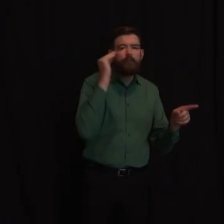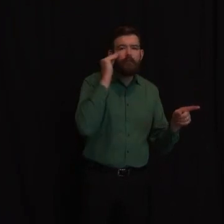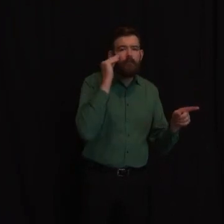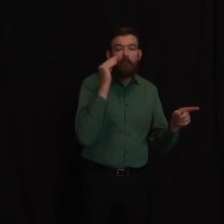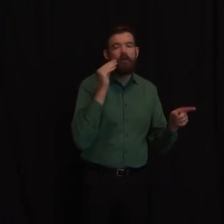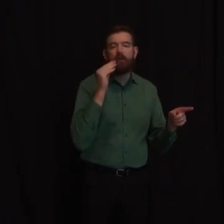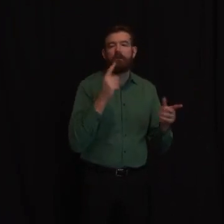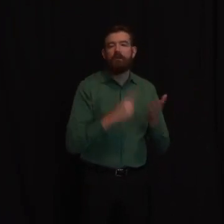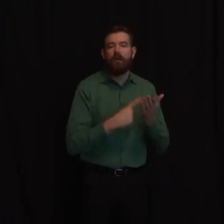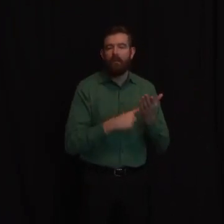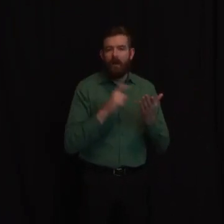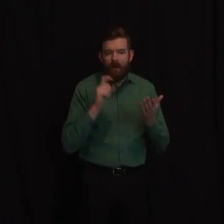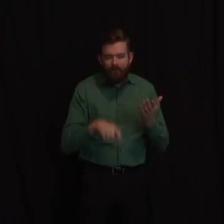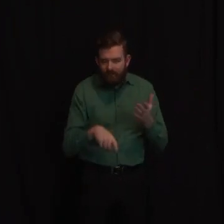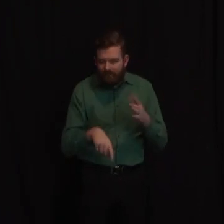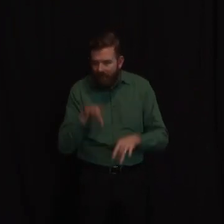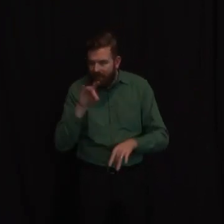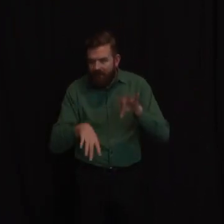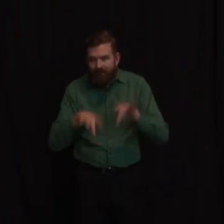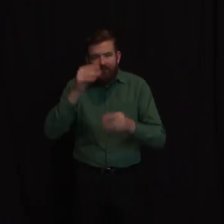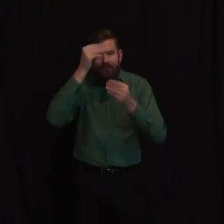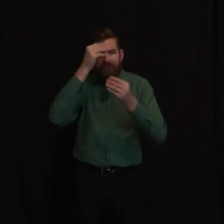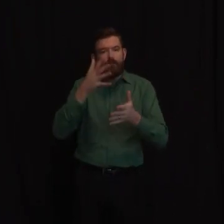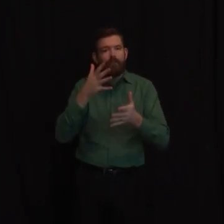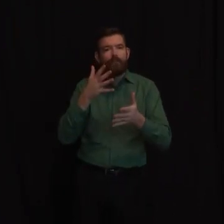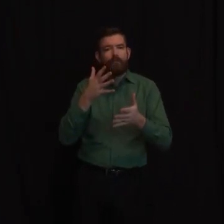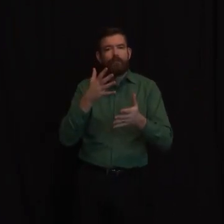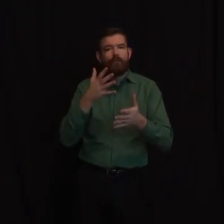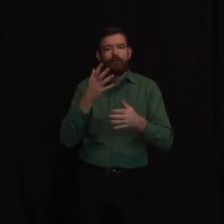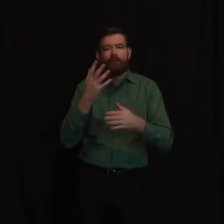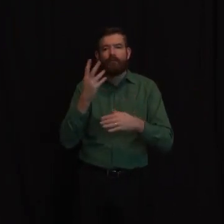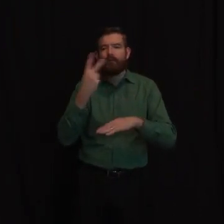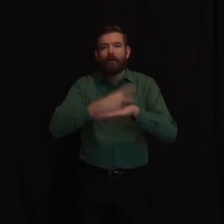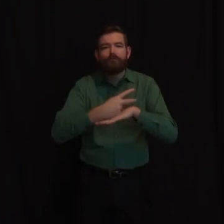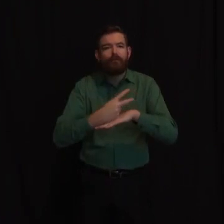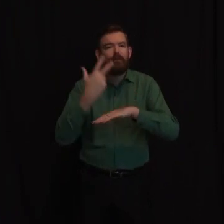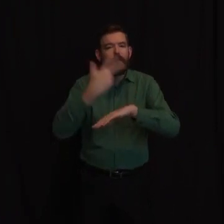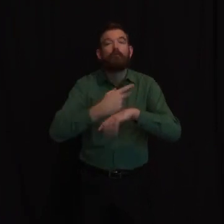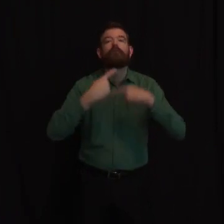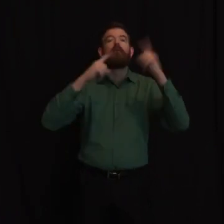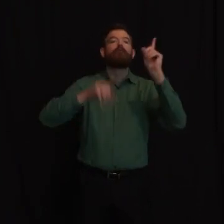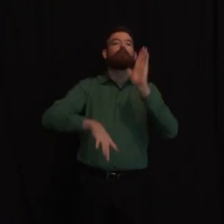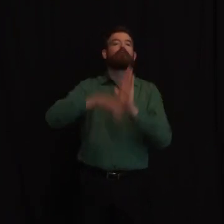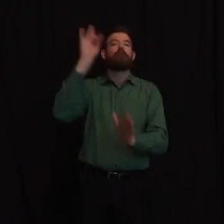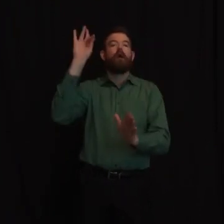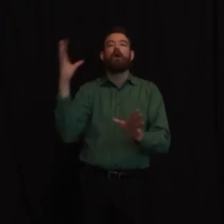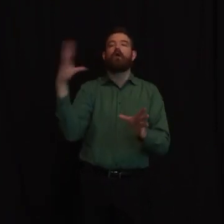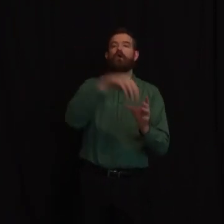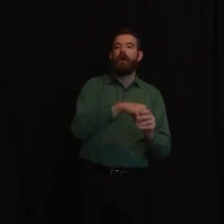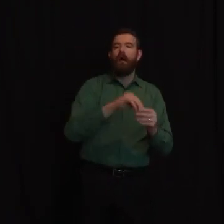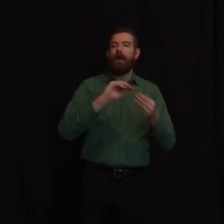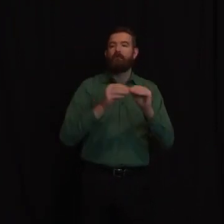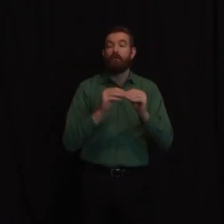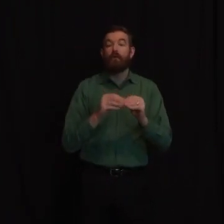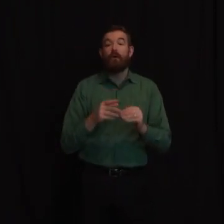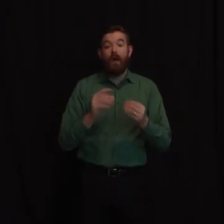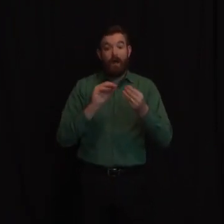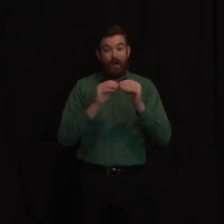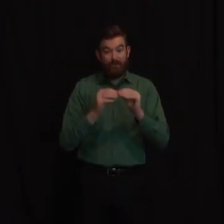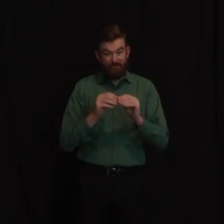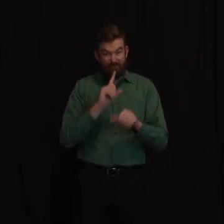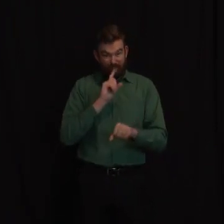a week later. So those numbers, you can't look at them day to day as far as that goes. And the last thing is, in an attempt to get as accurate